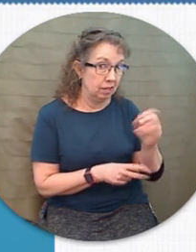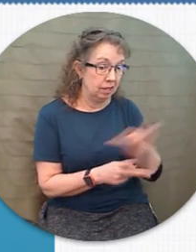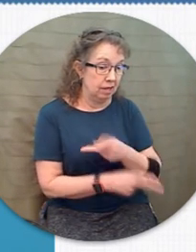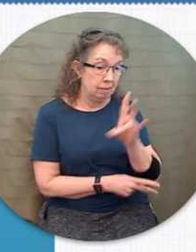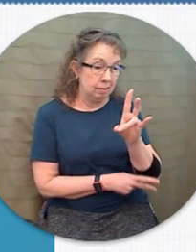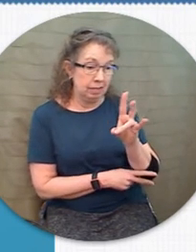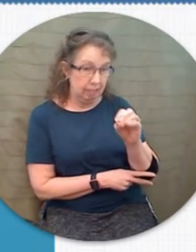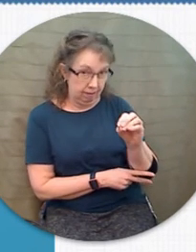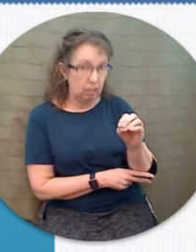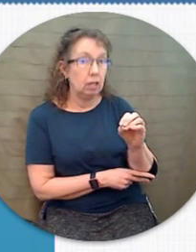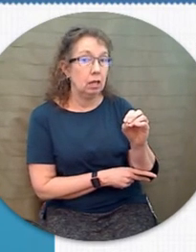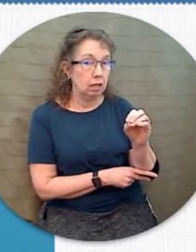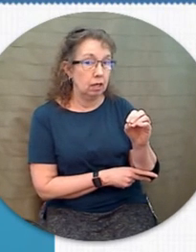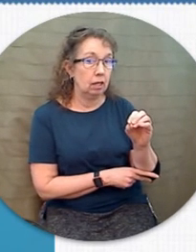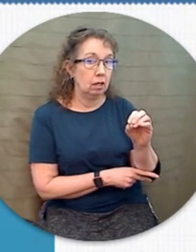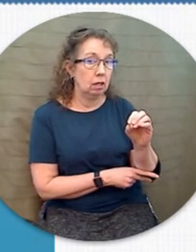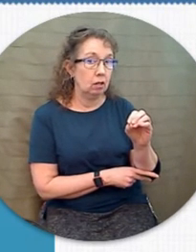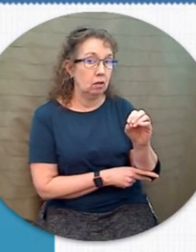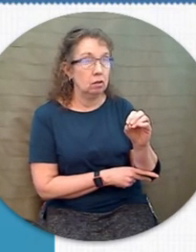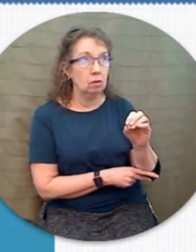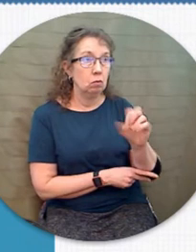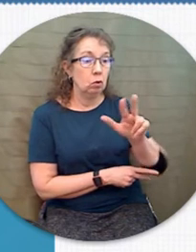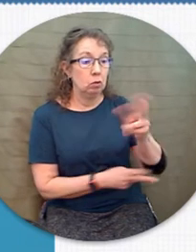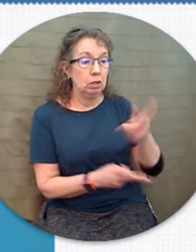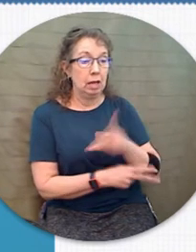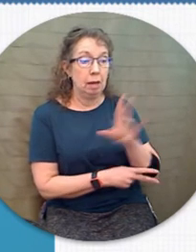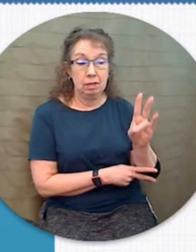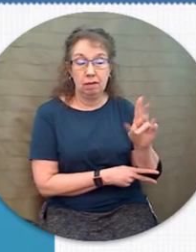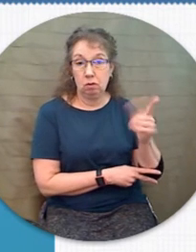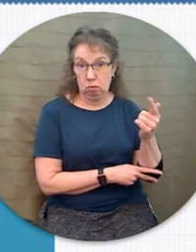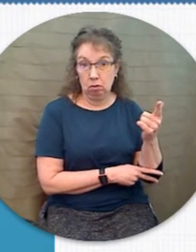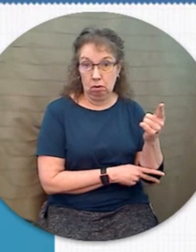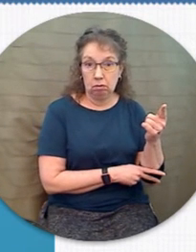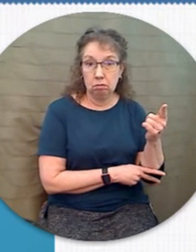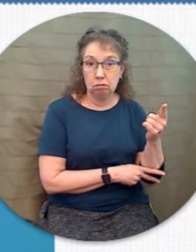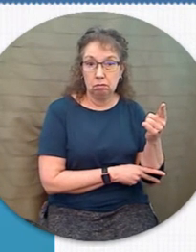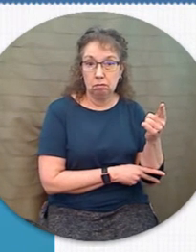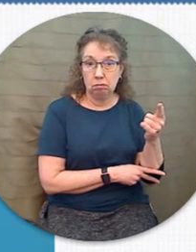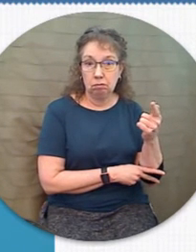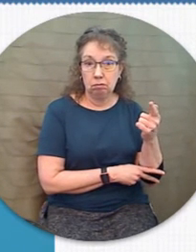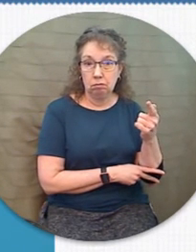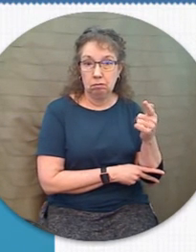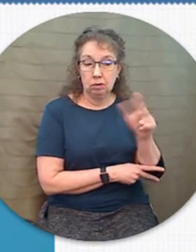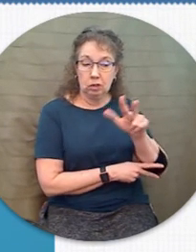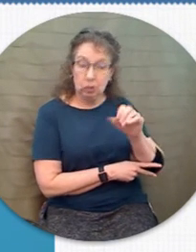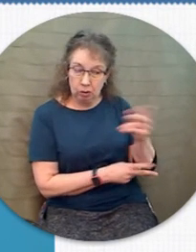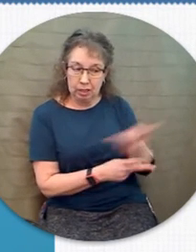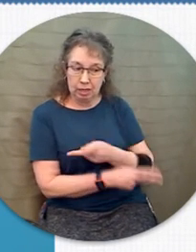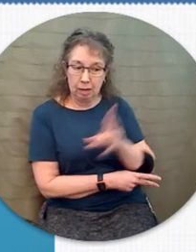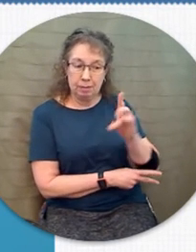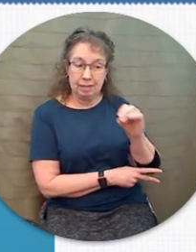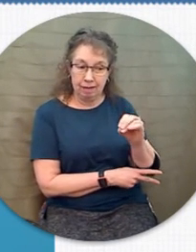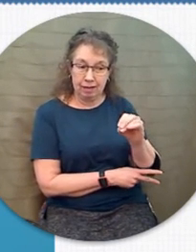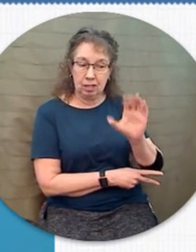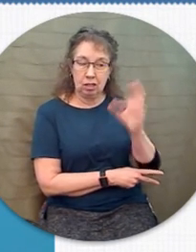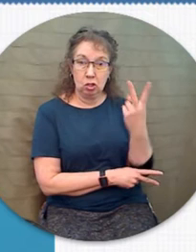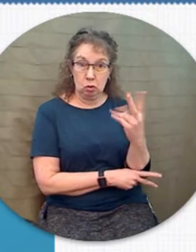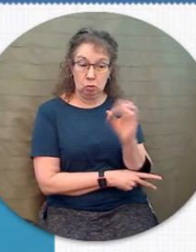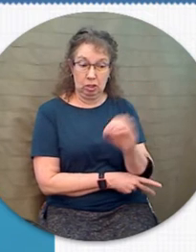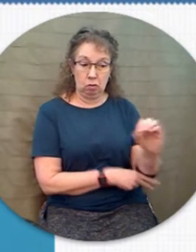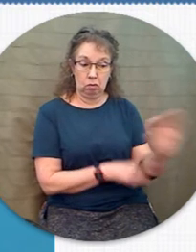times 70. 30, or 3 times 7 is 21. And 30 times 70 has 2 zeros after